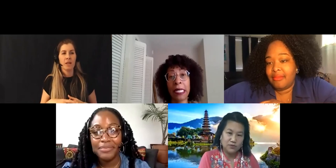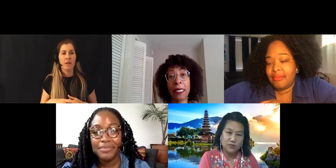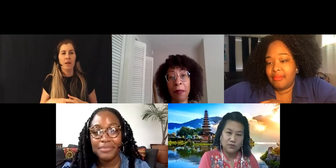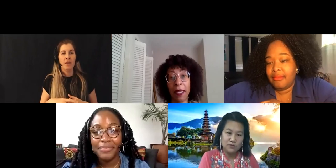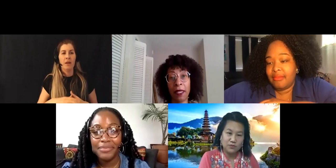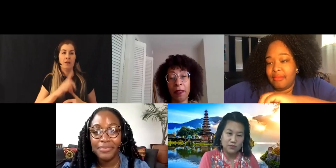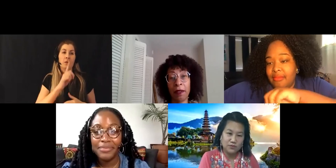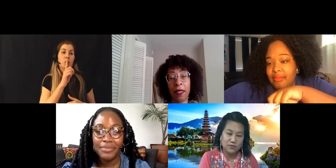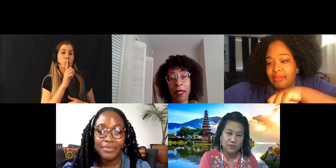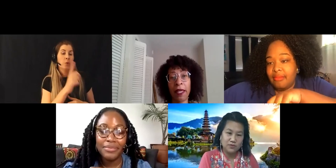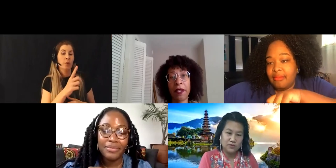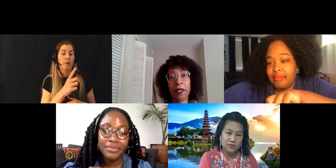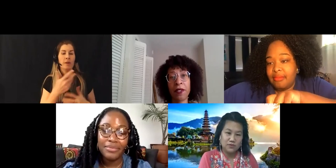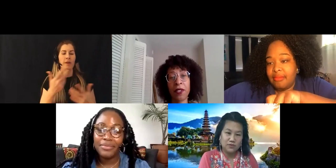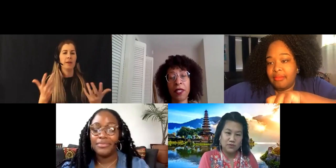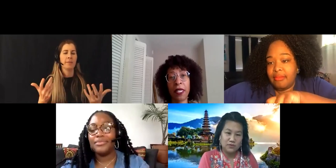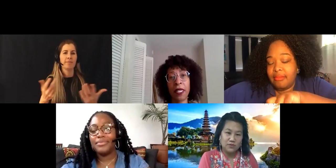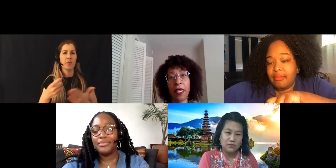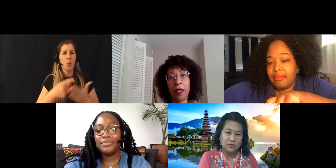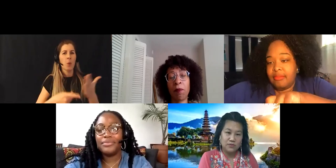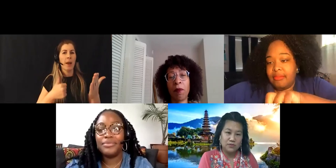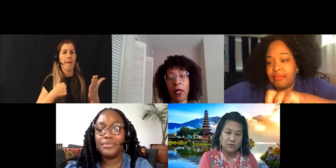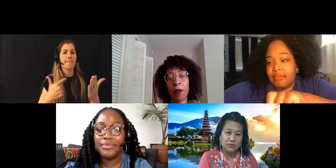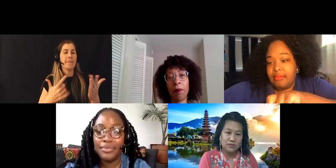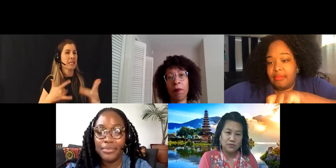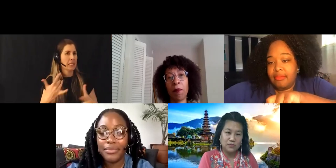what excites me is the